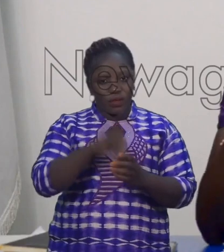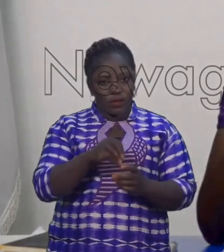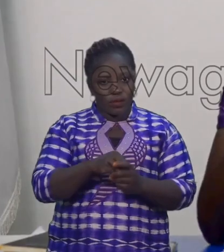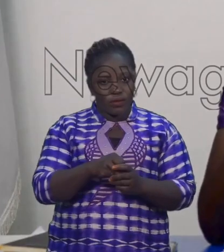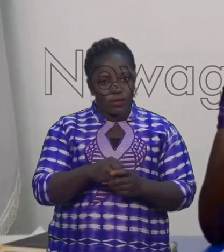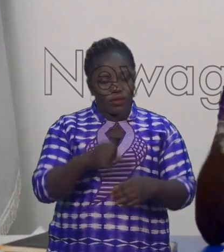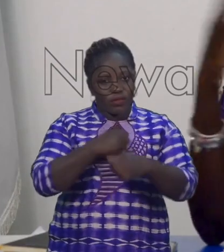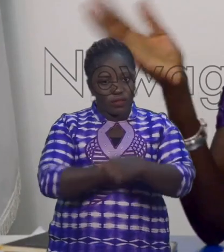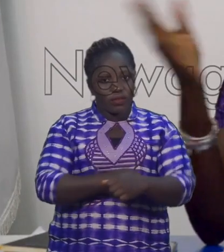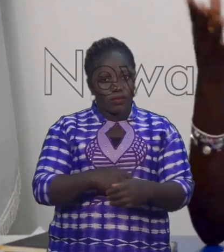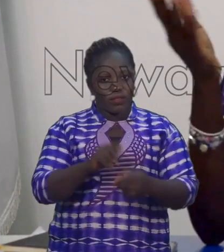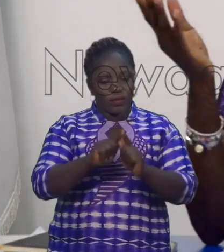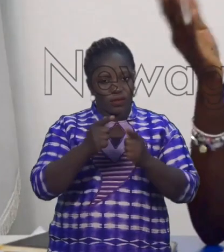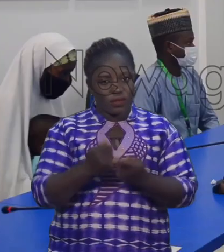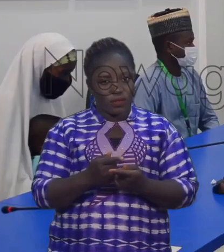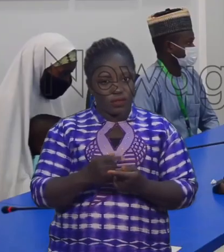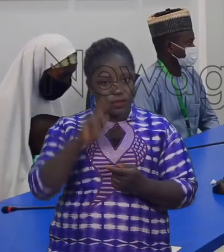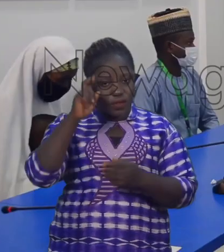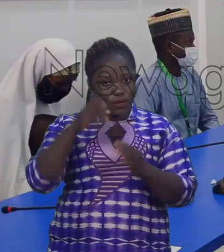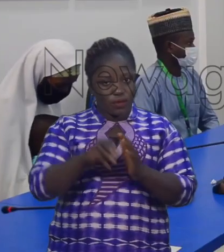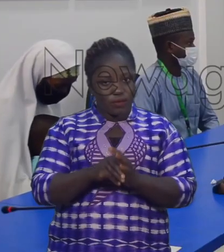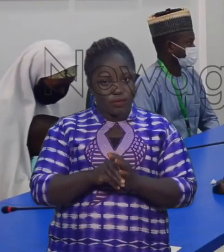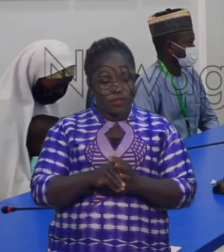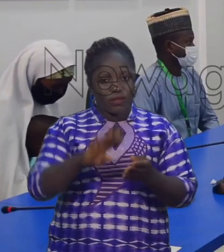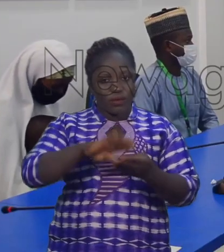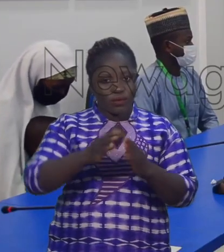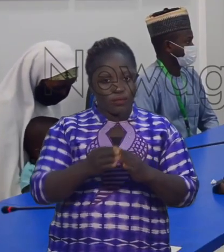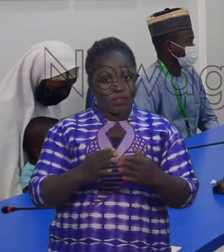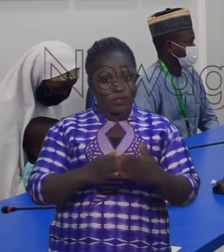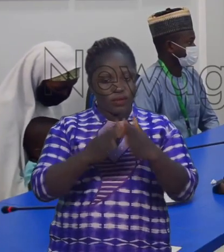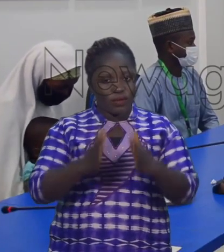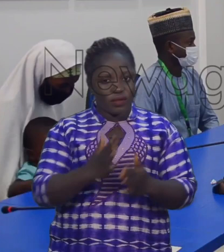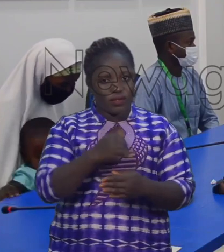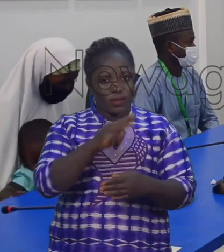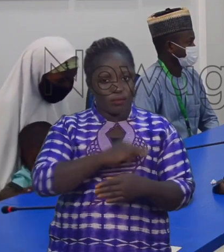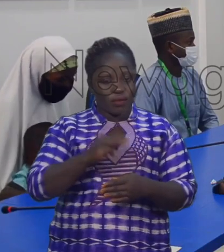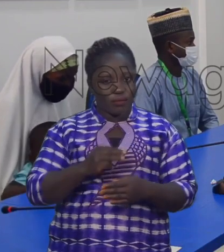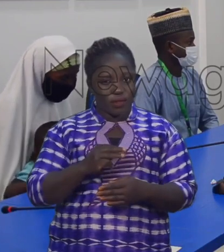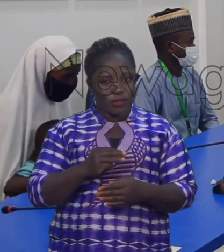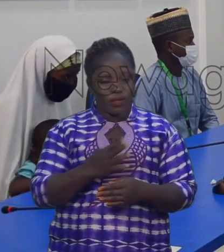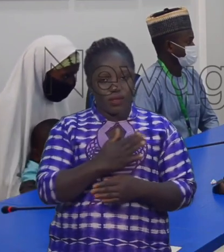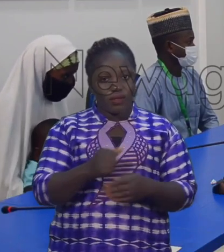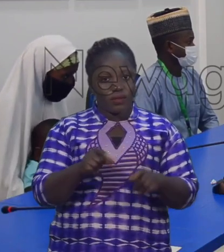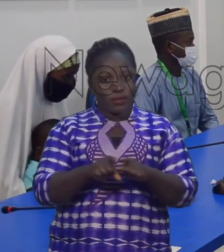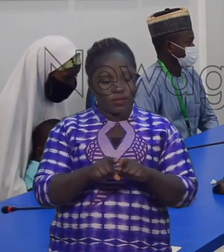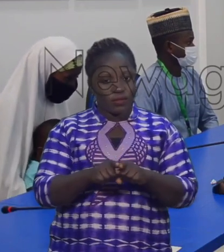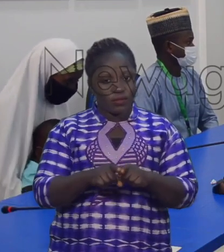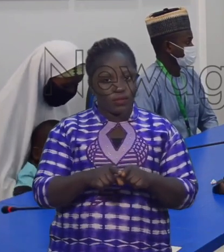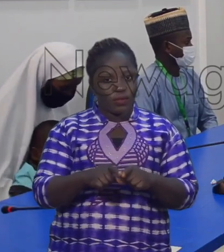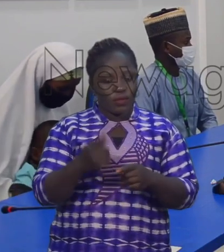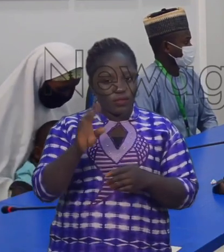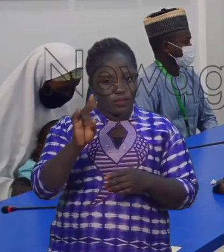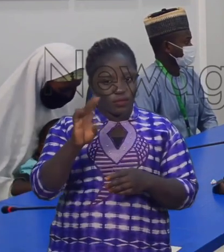stakeholders, including security agencies, governments at different level, community leaders and members of communities. She noted that